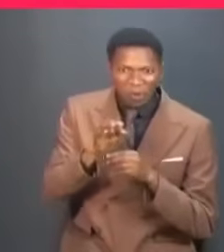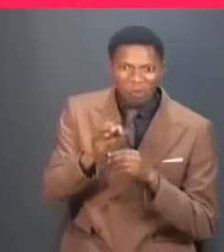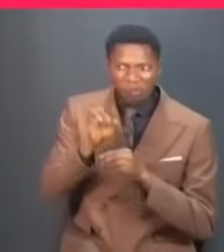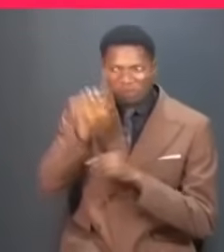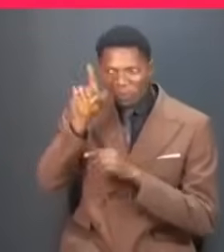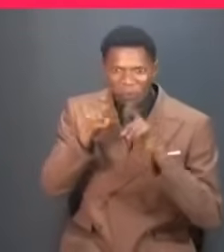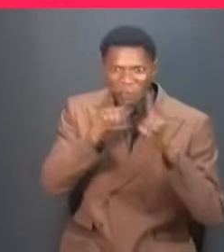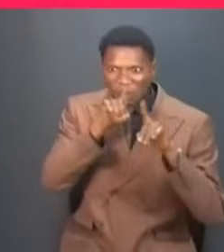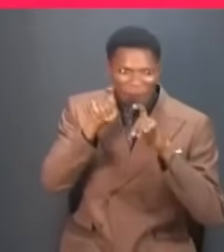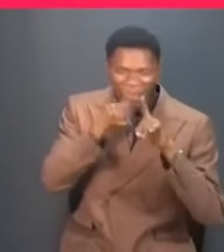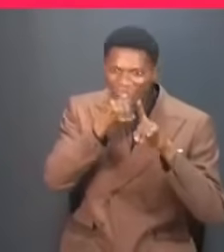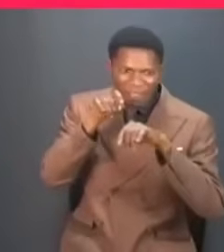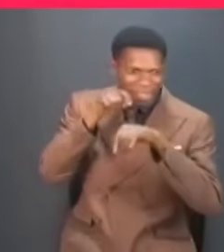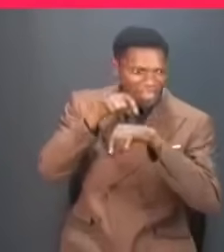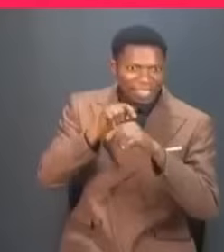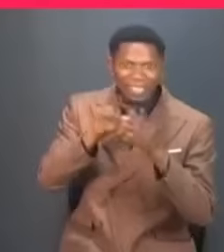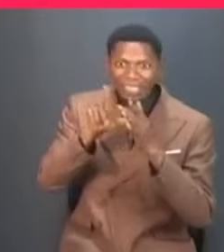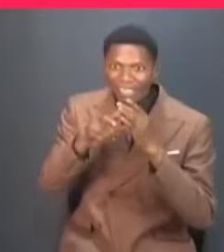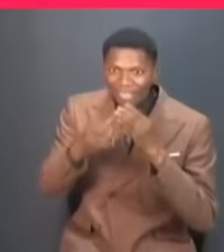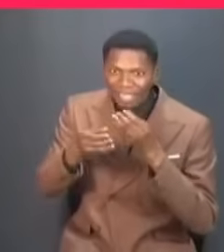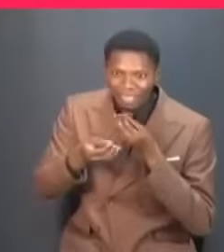information.